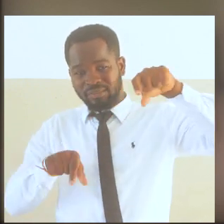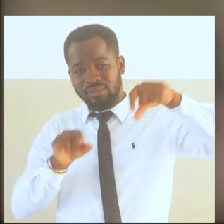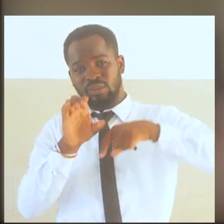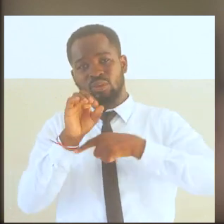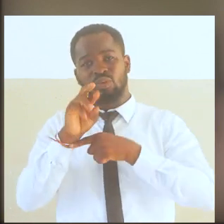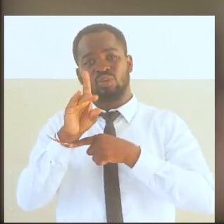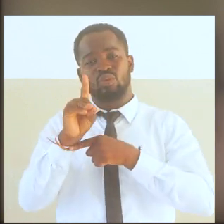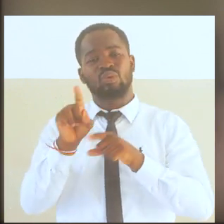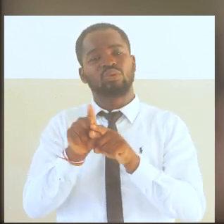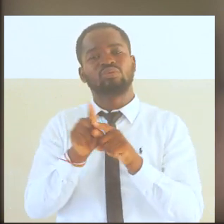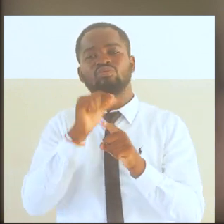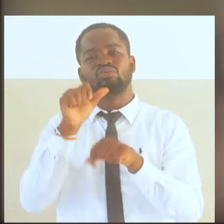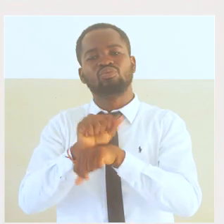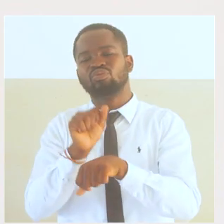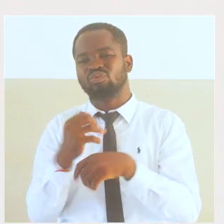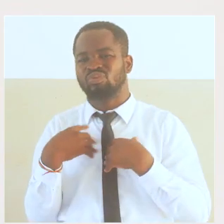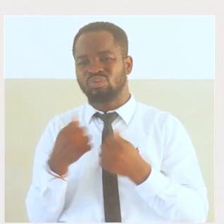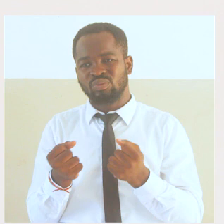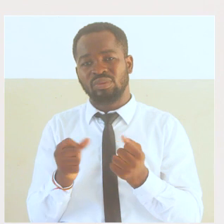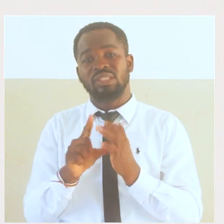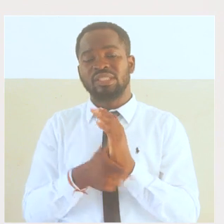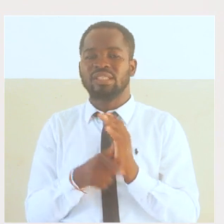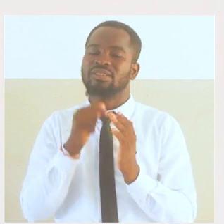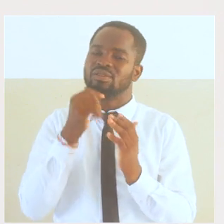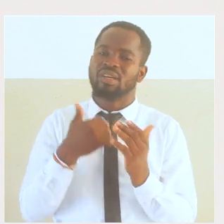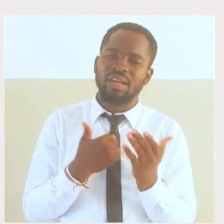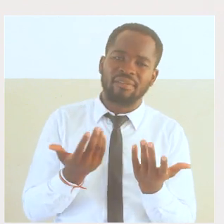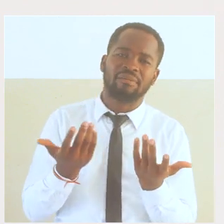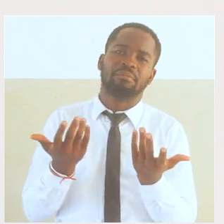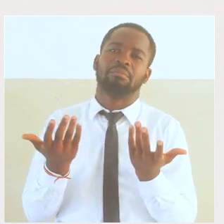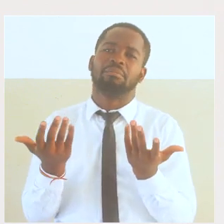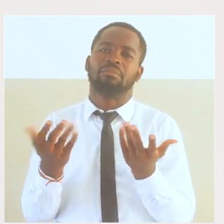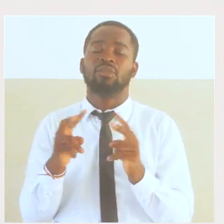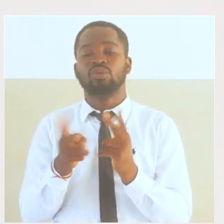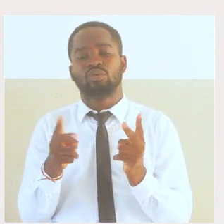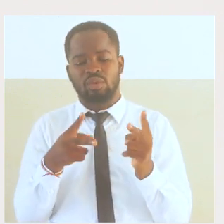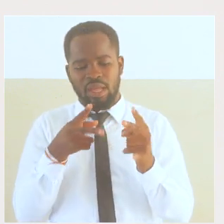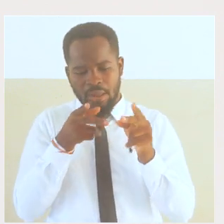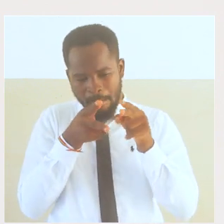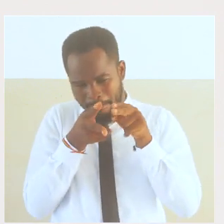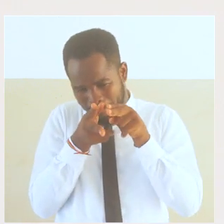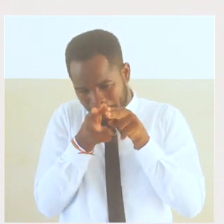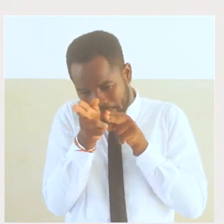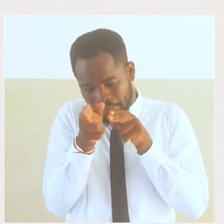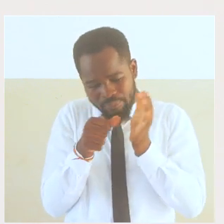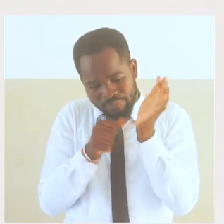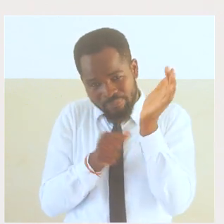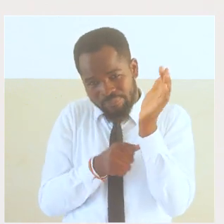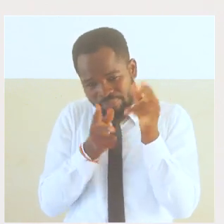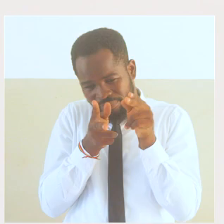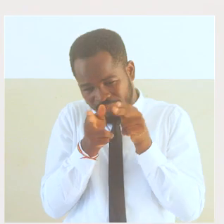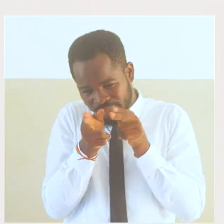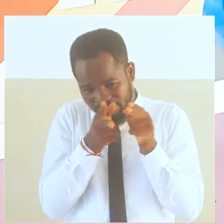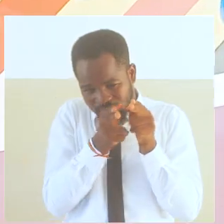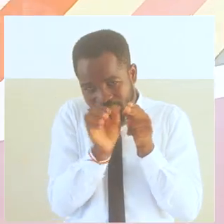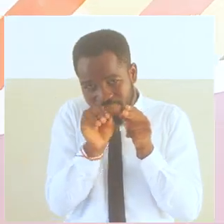it. We cut it off, the place becomes flat. But then the nerves were supposed to go into your legs for your legs to function. So